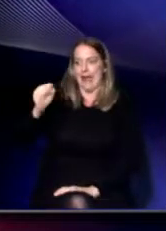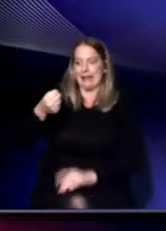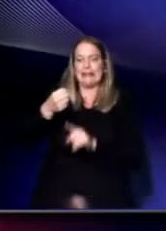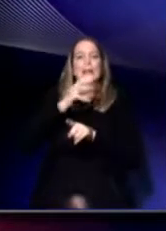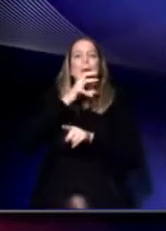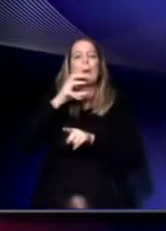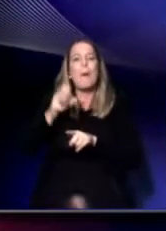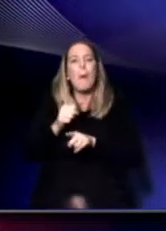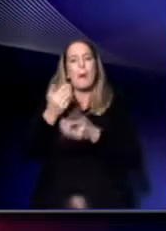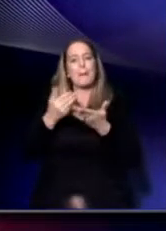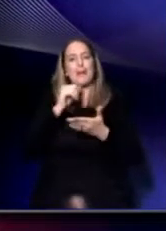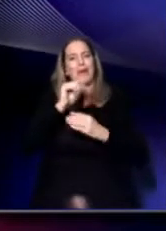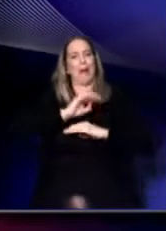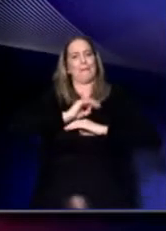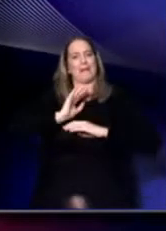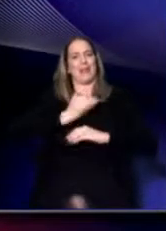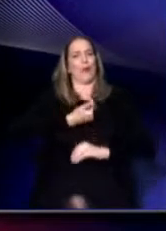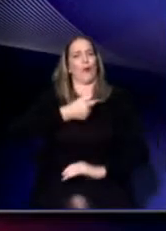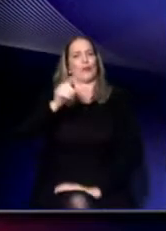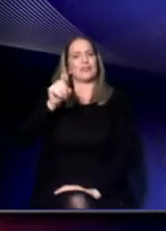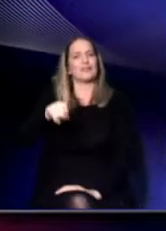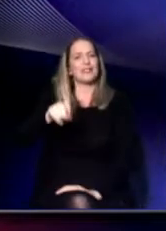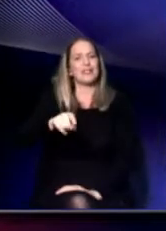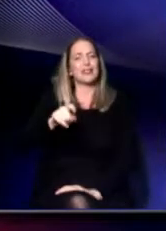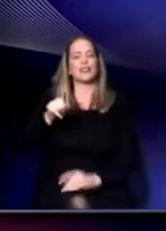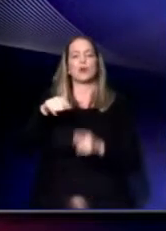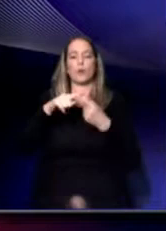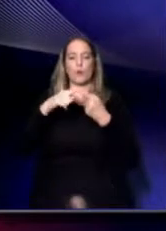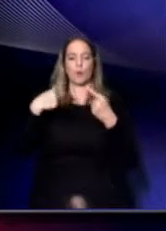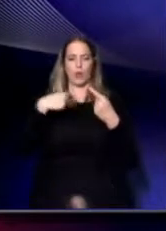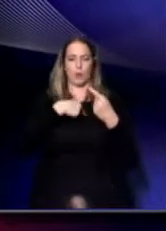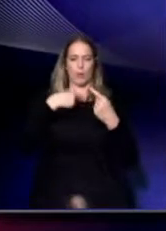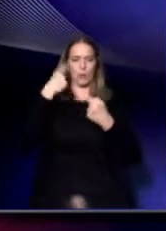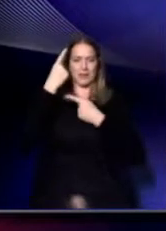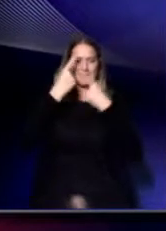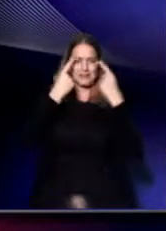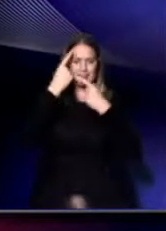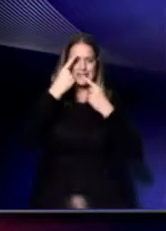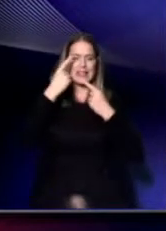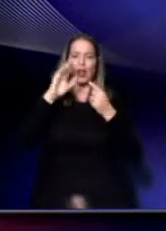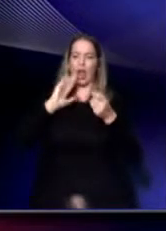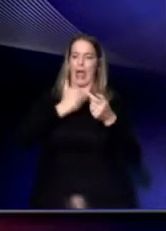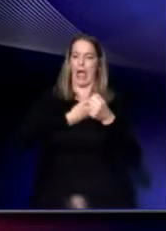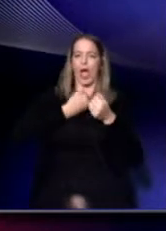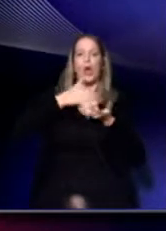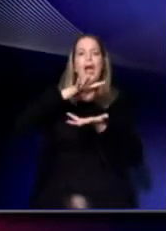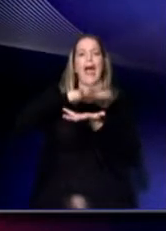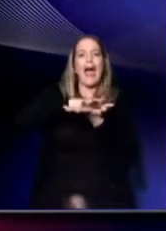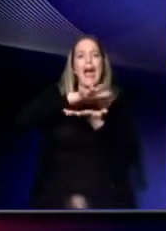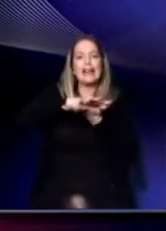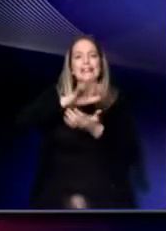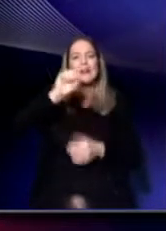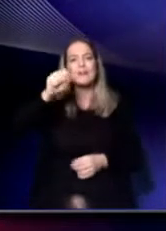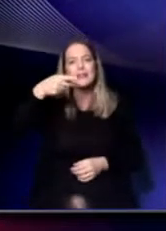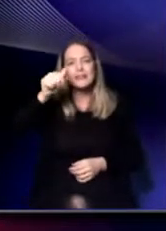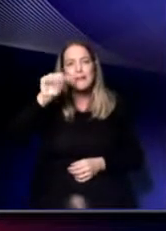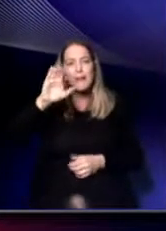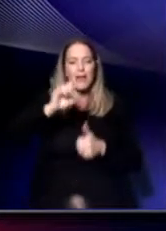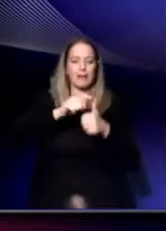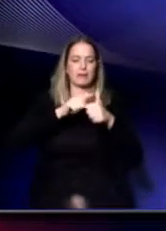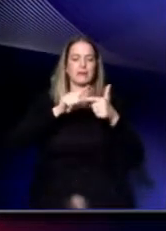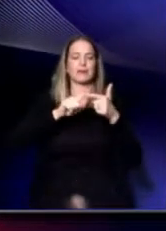So when we're looking at the overall footprint that we're on right now for education space, office space, or dormitory